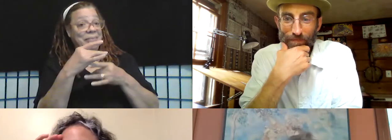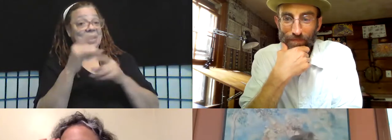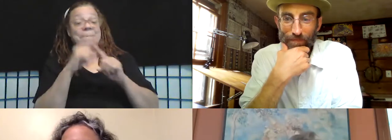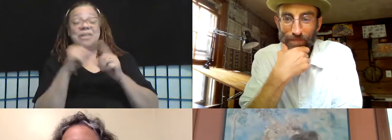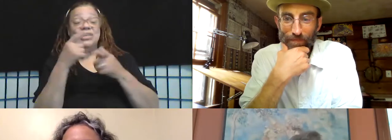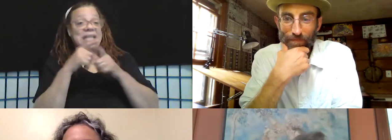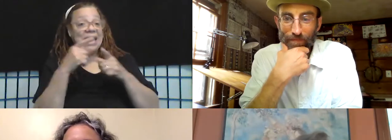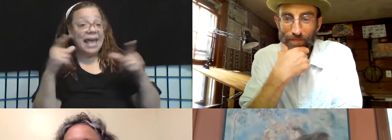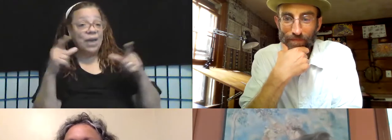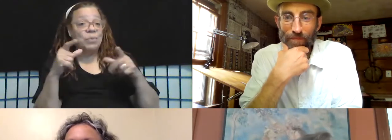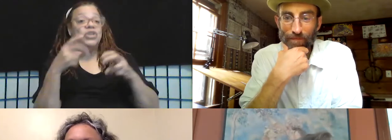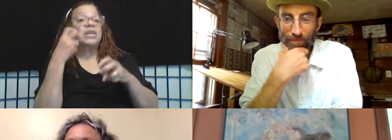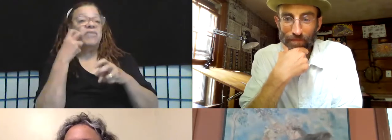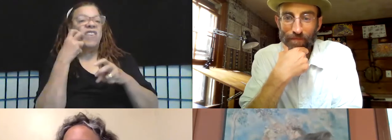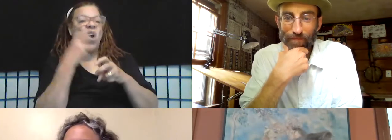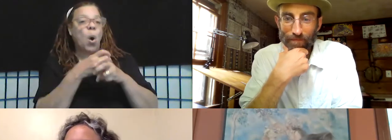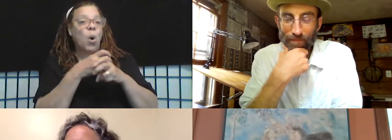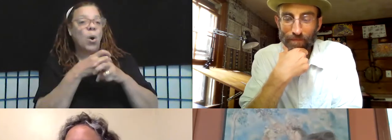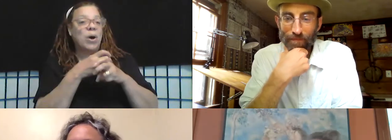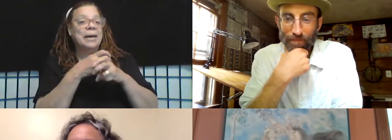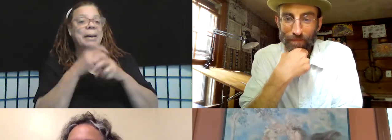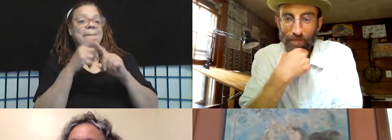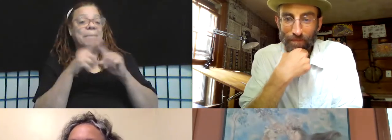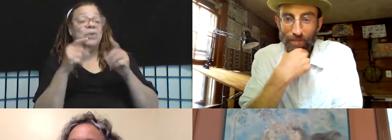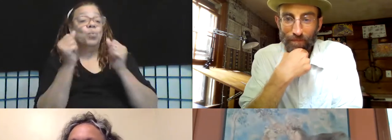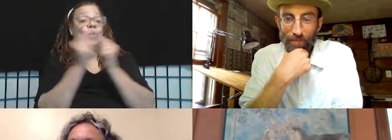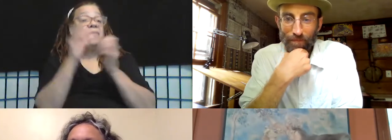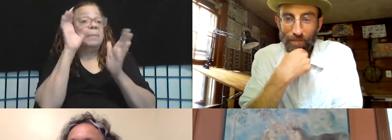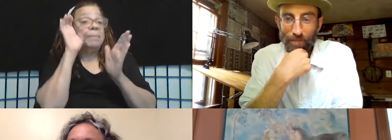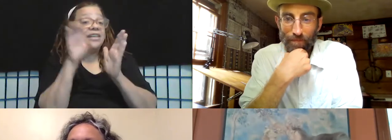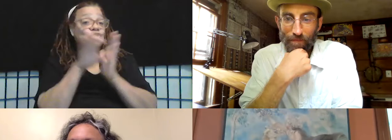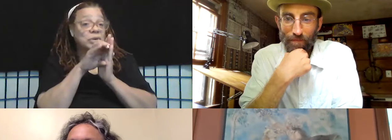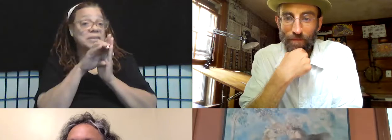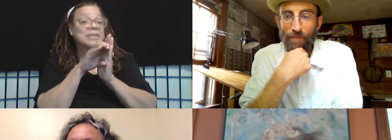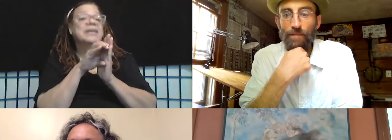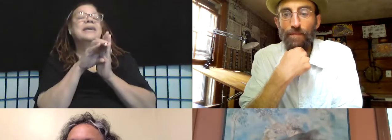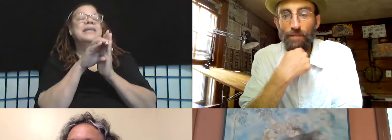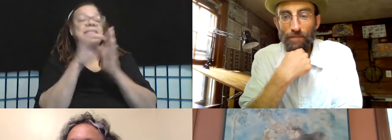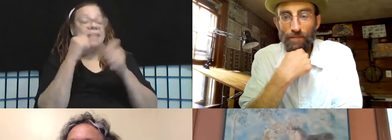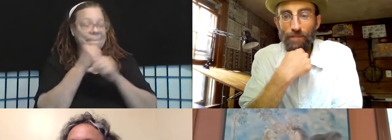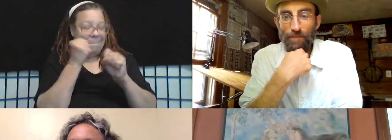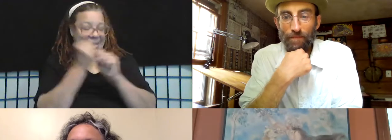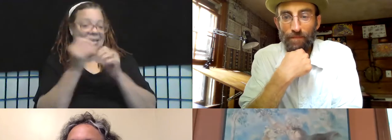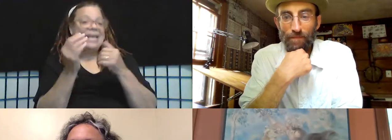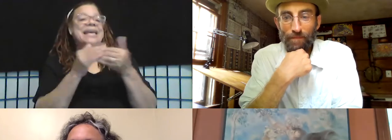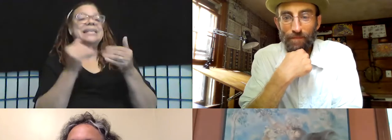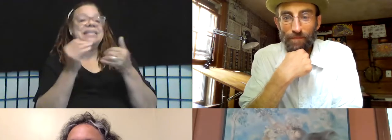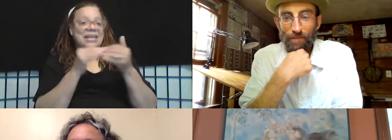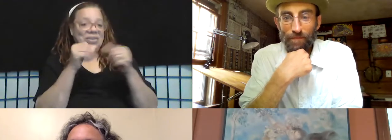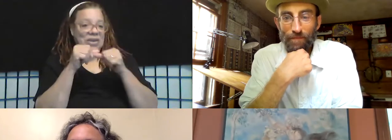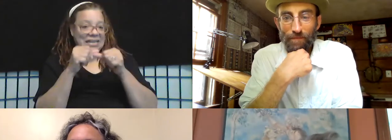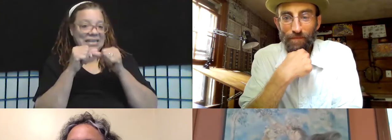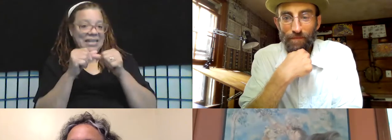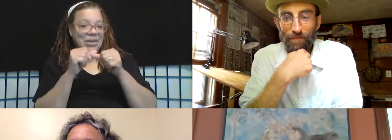language can be very hard going. But somehow, in combination with your very charming drawings, it was just easy to keep going.